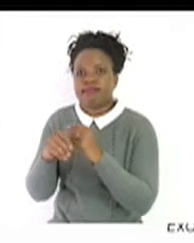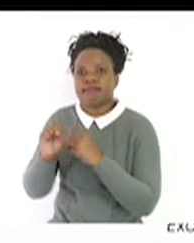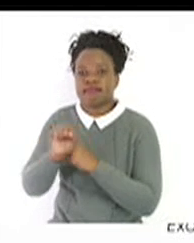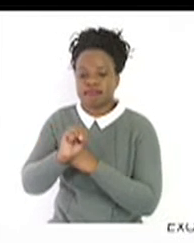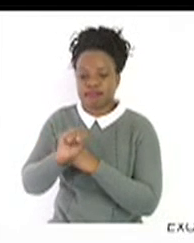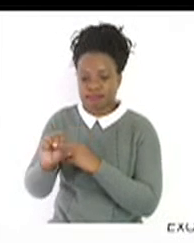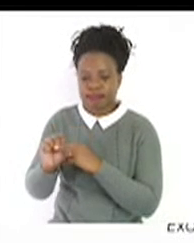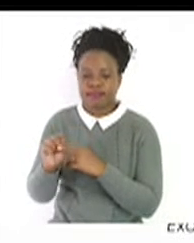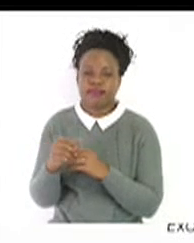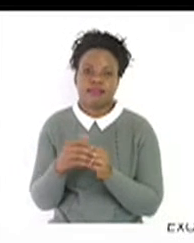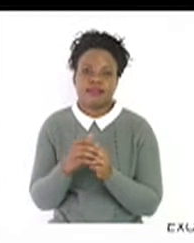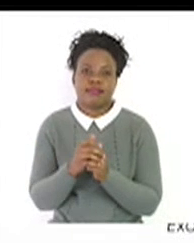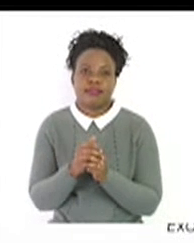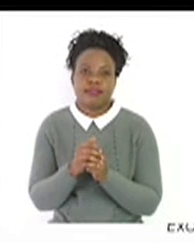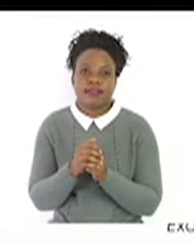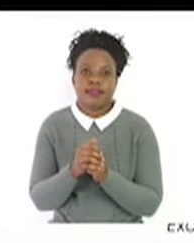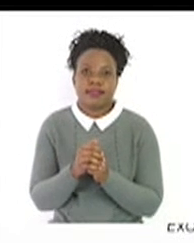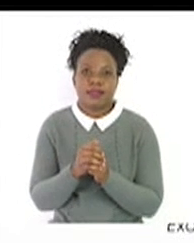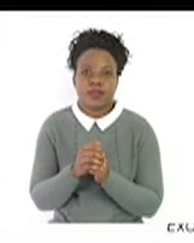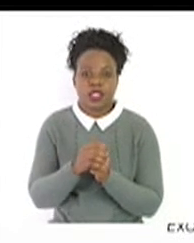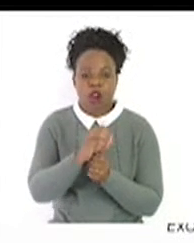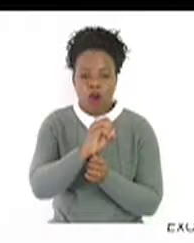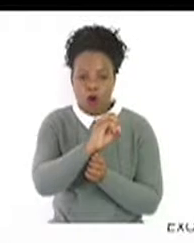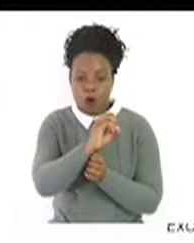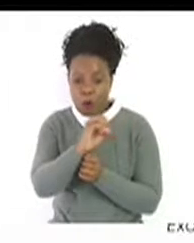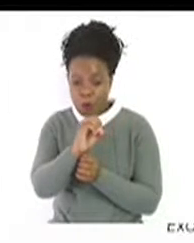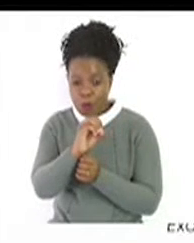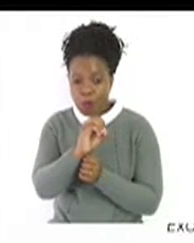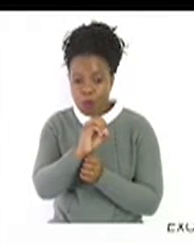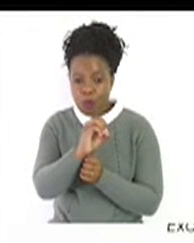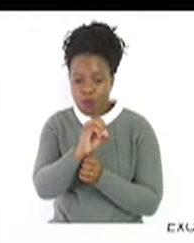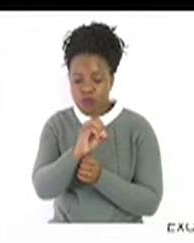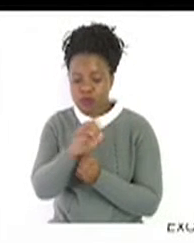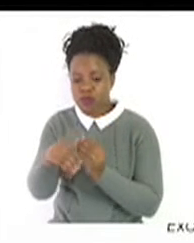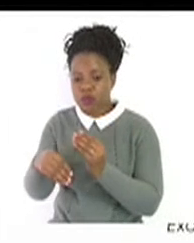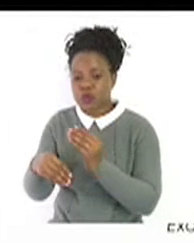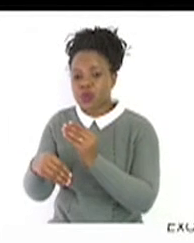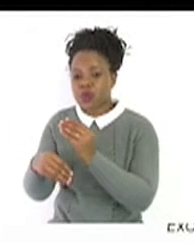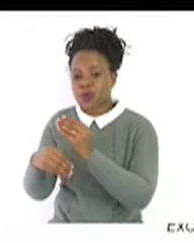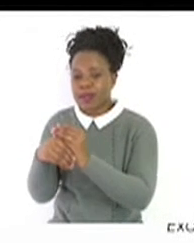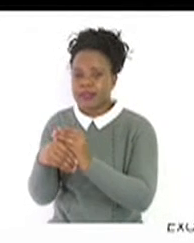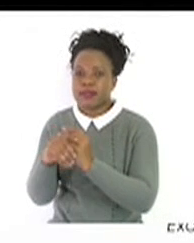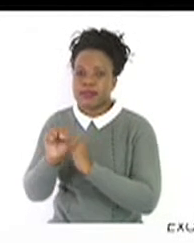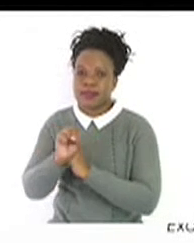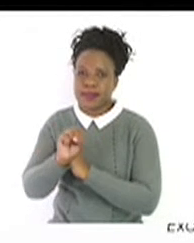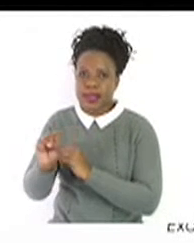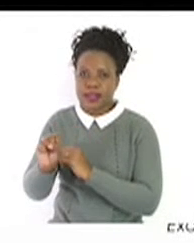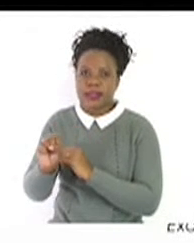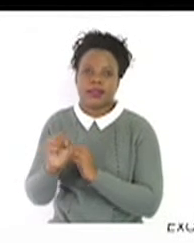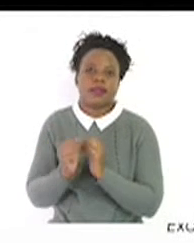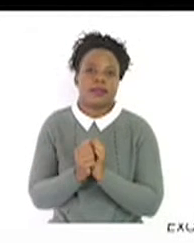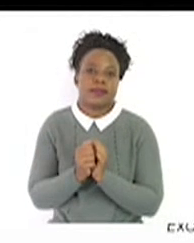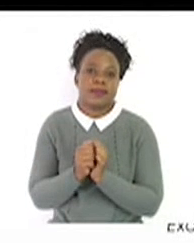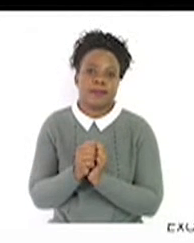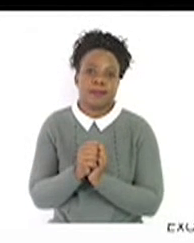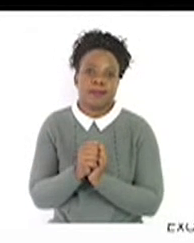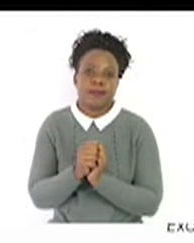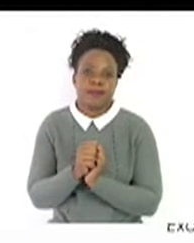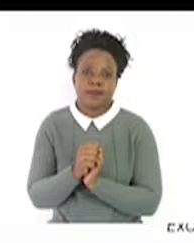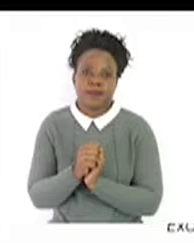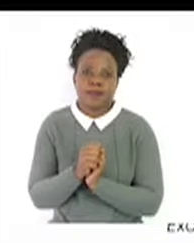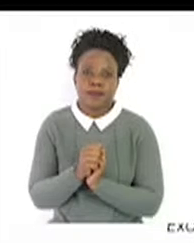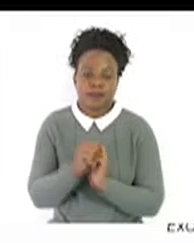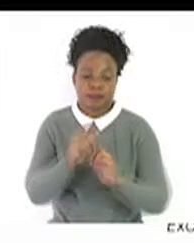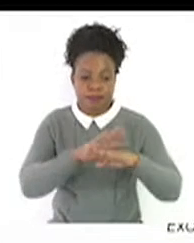form. Double O, we are just adding an S in their plural form.